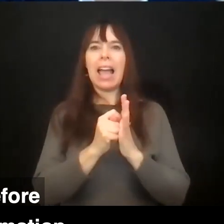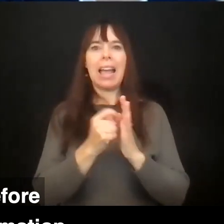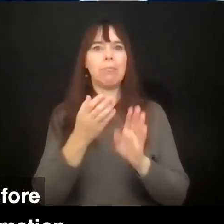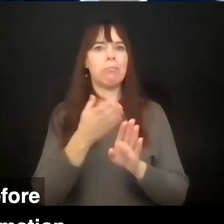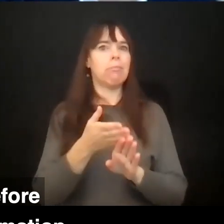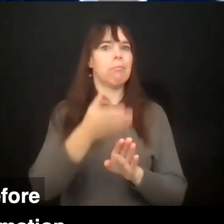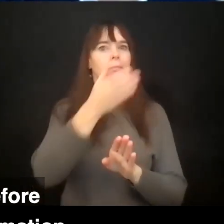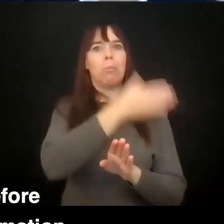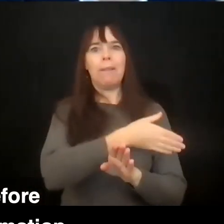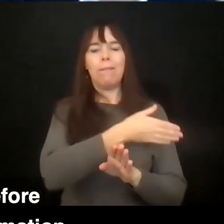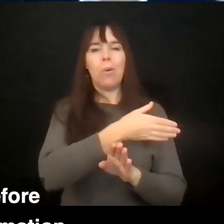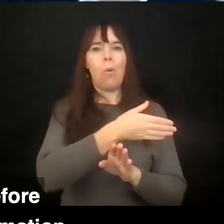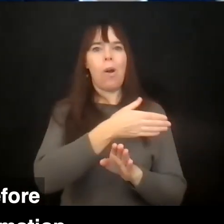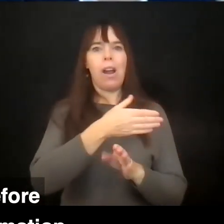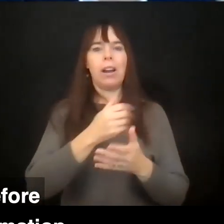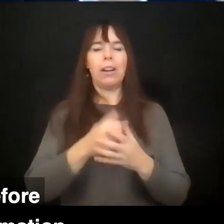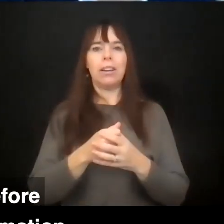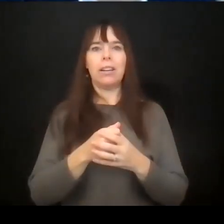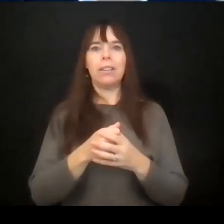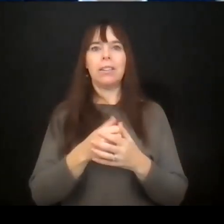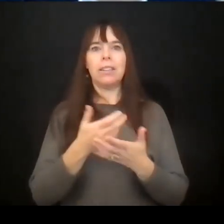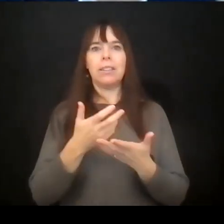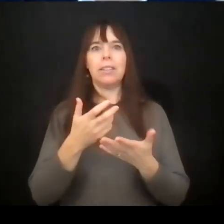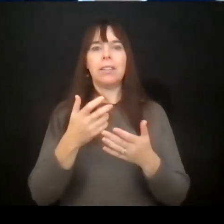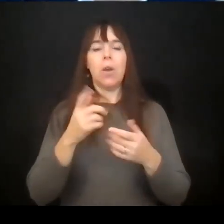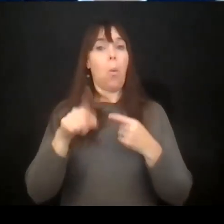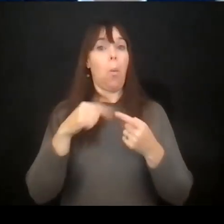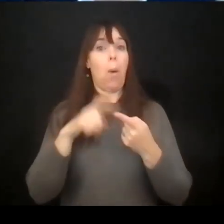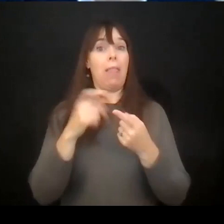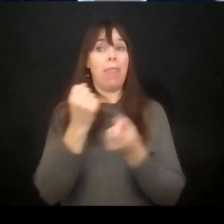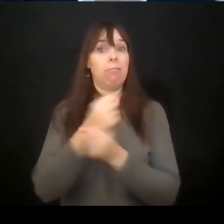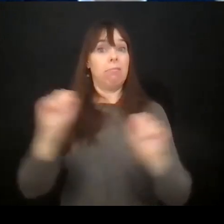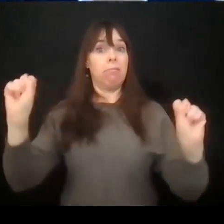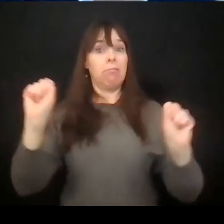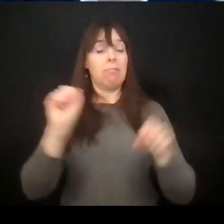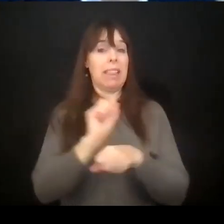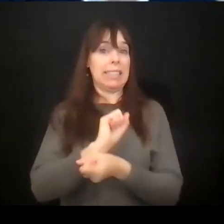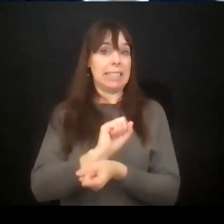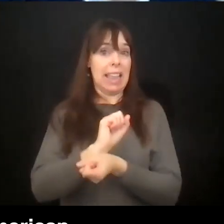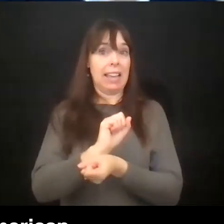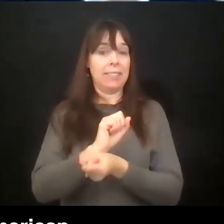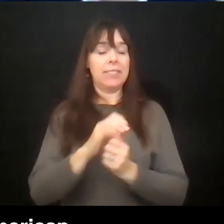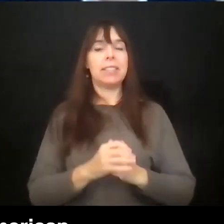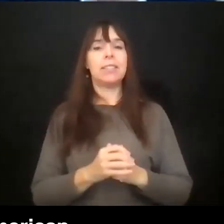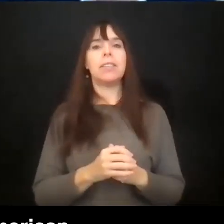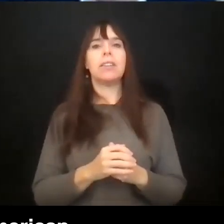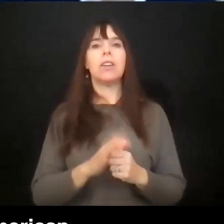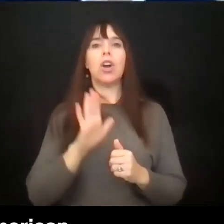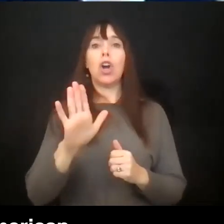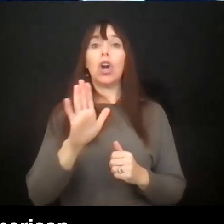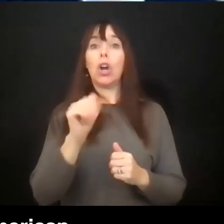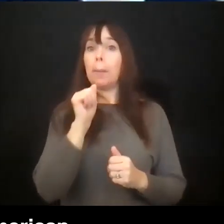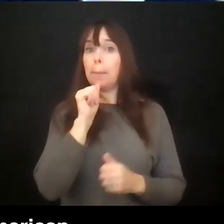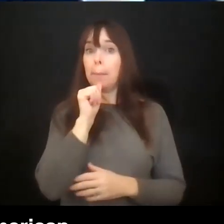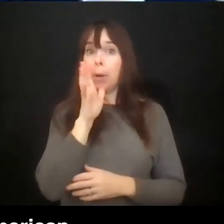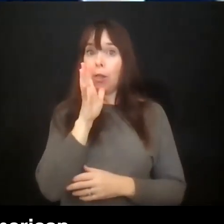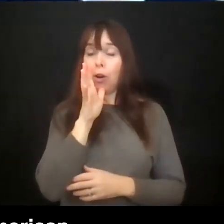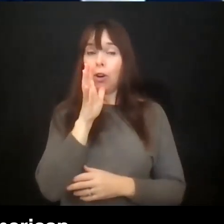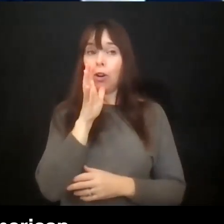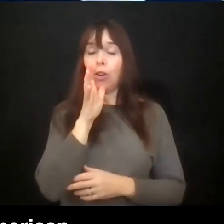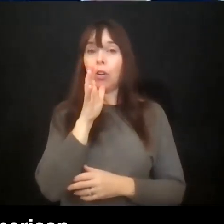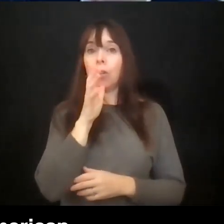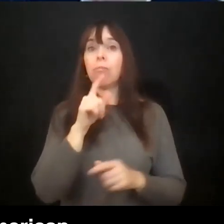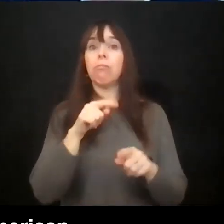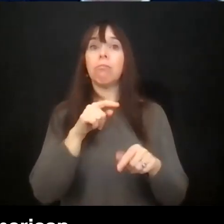before the Emancipation Proclamation. Her mother was